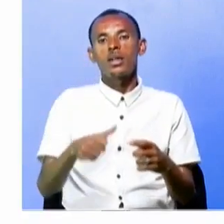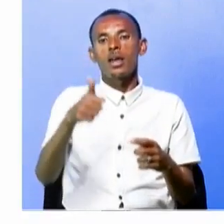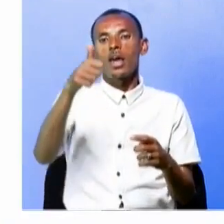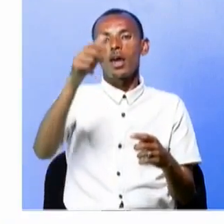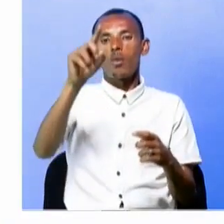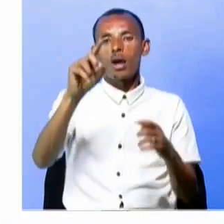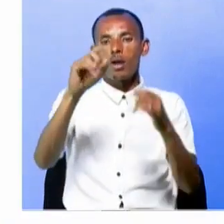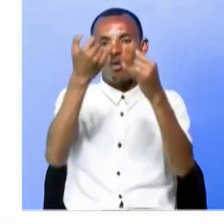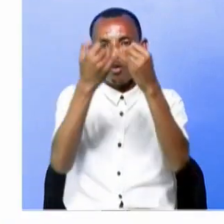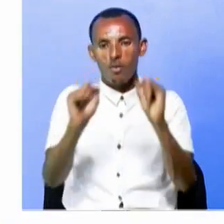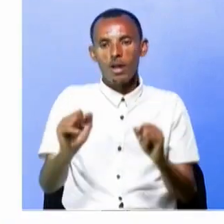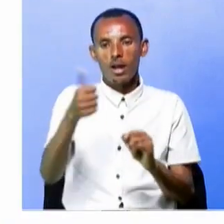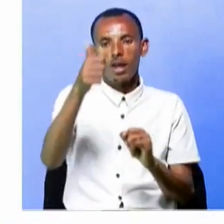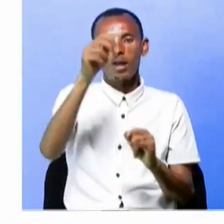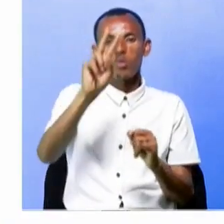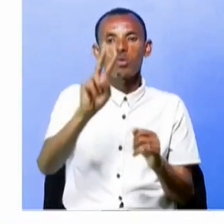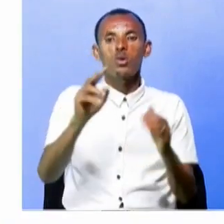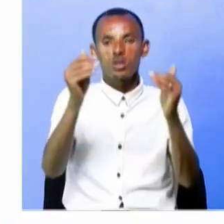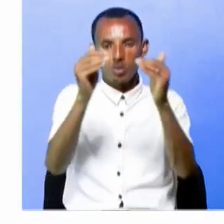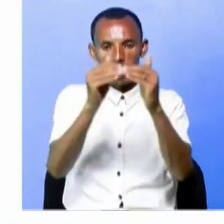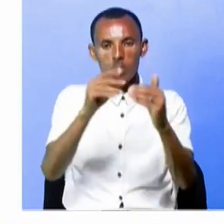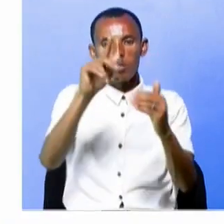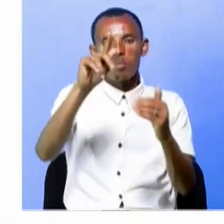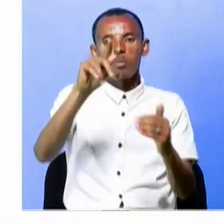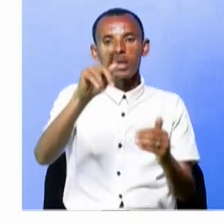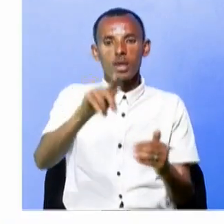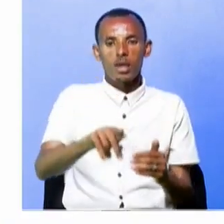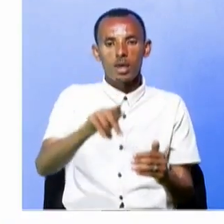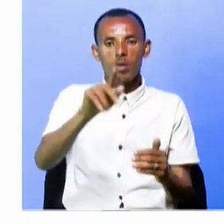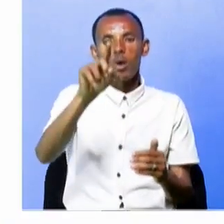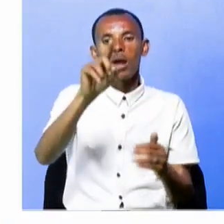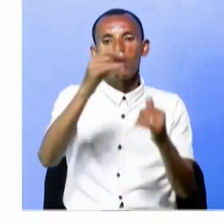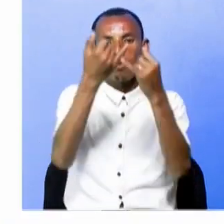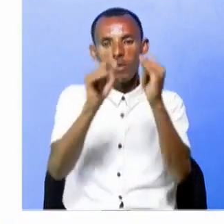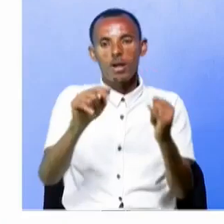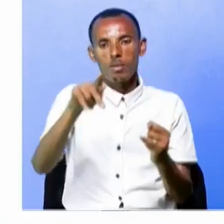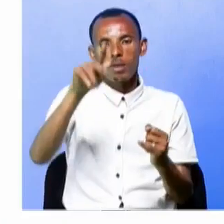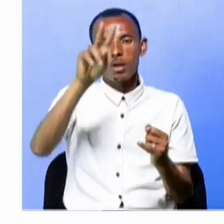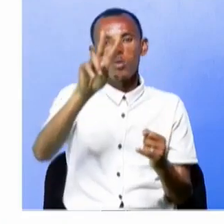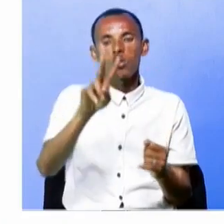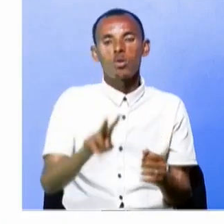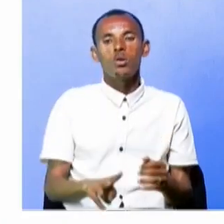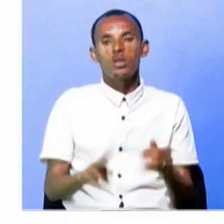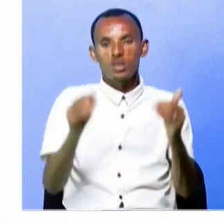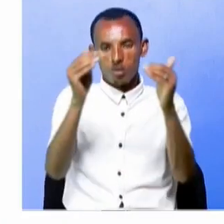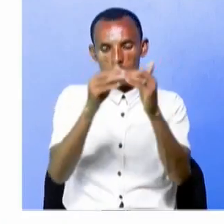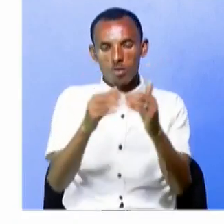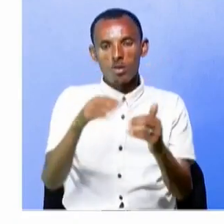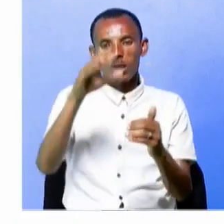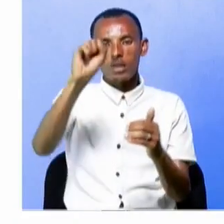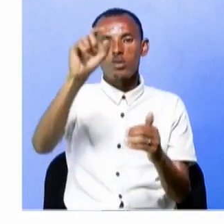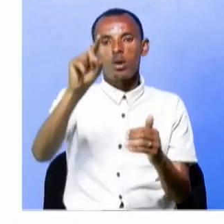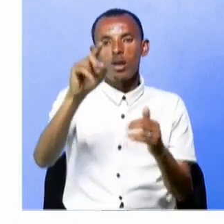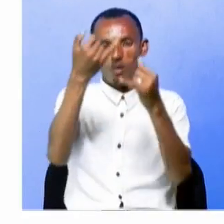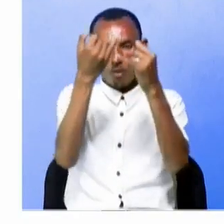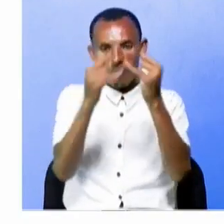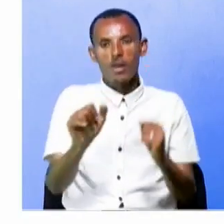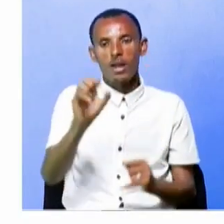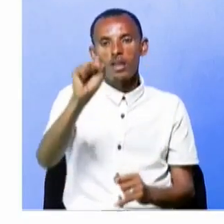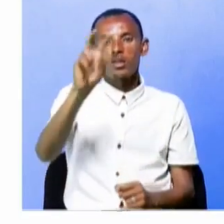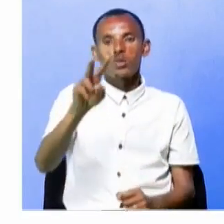by P2 the whole square. Okay, this is also the same as S1 by S2 the whole